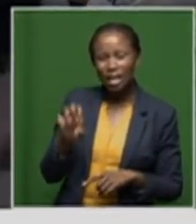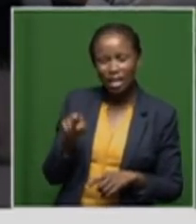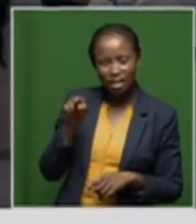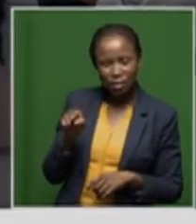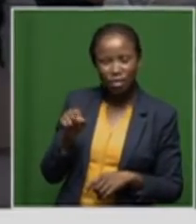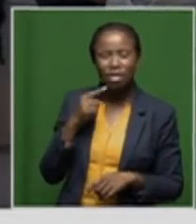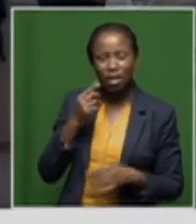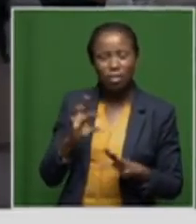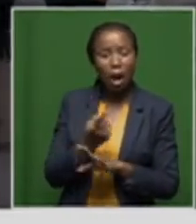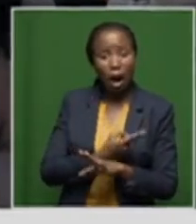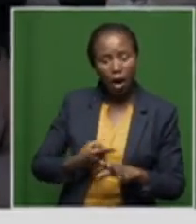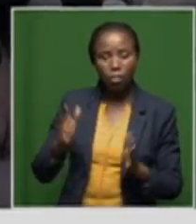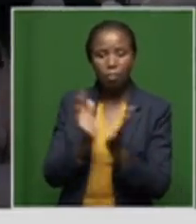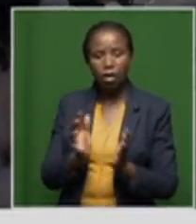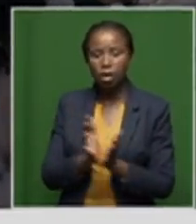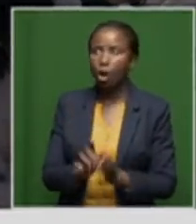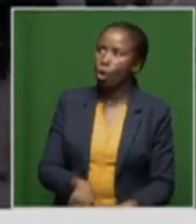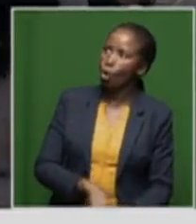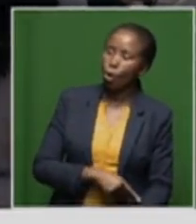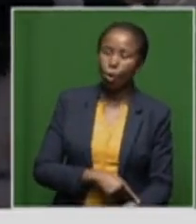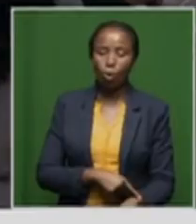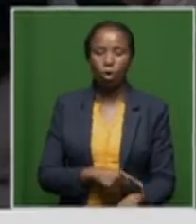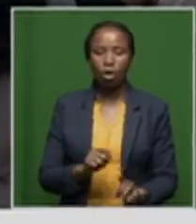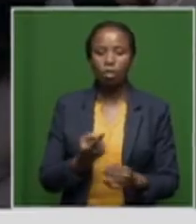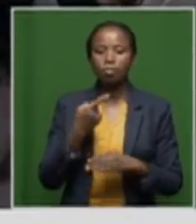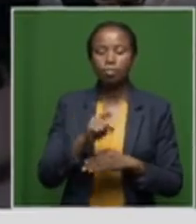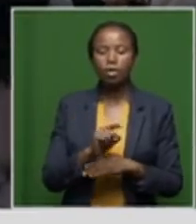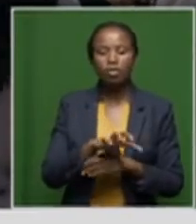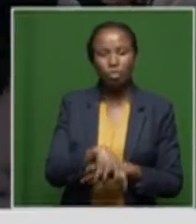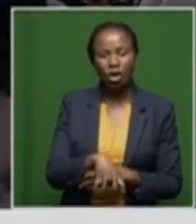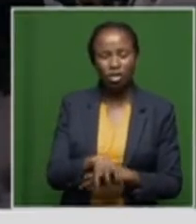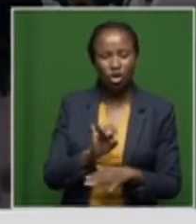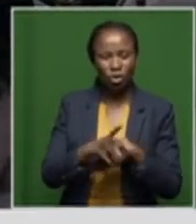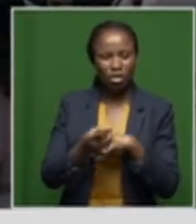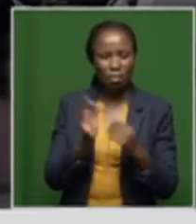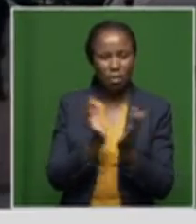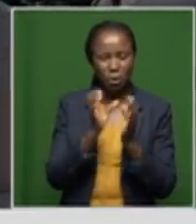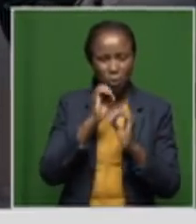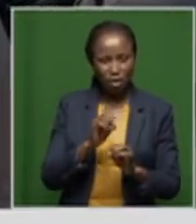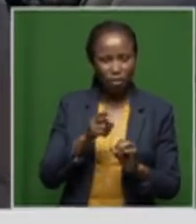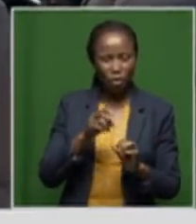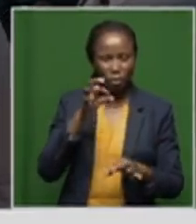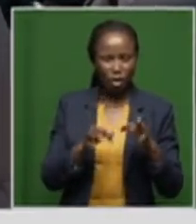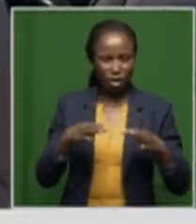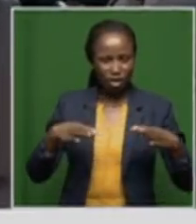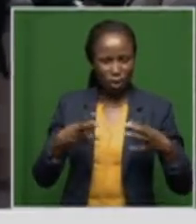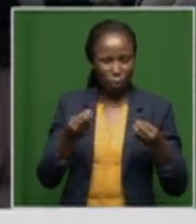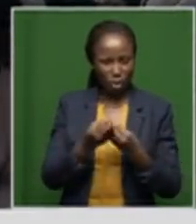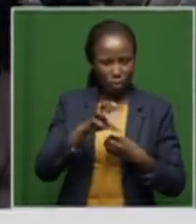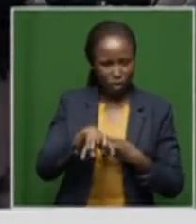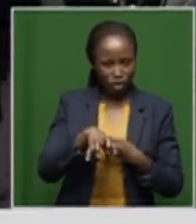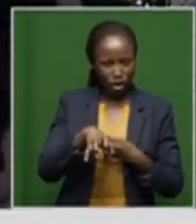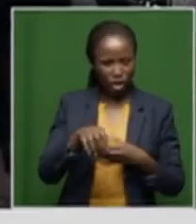an hour-long meeting yesterday, hence he didn't go to that branch consultation meeting. Essence of her politics with the provincial leadership. Well,